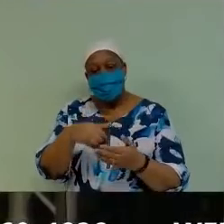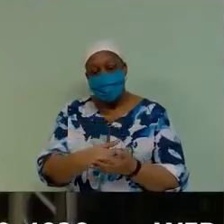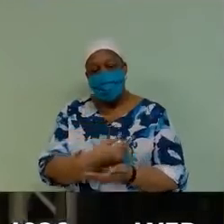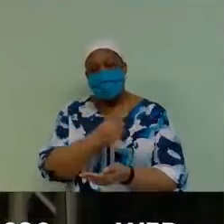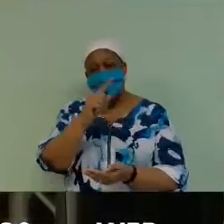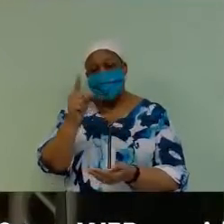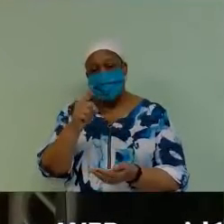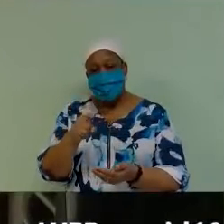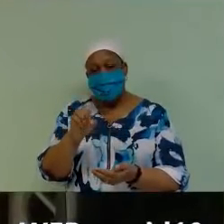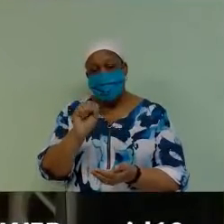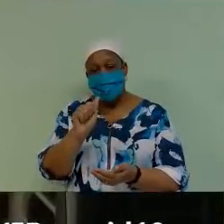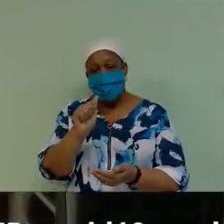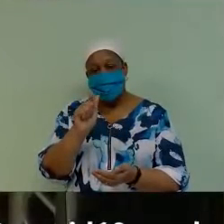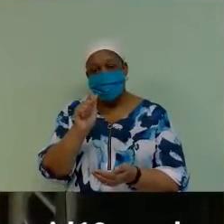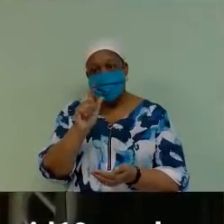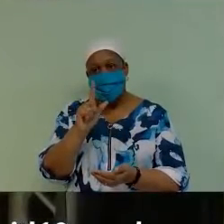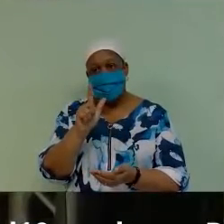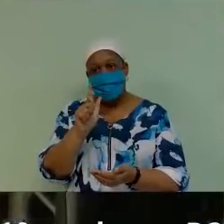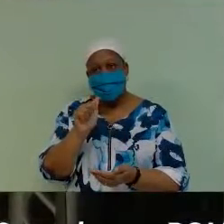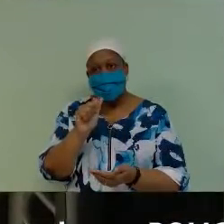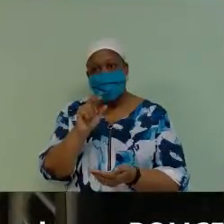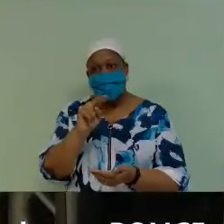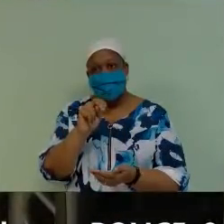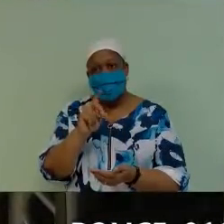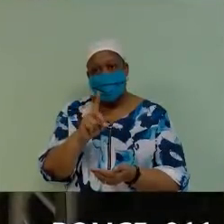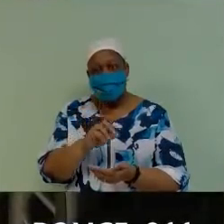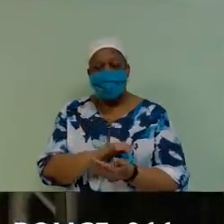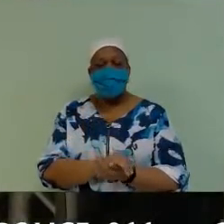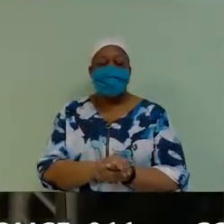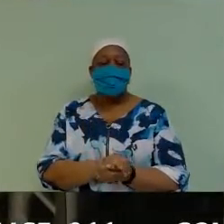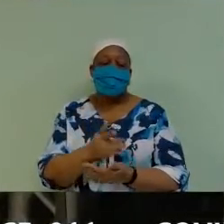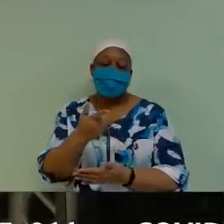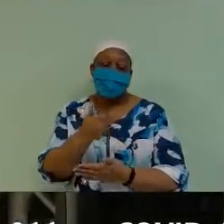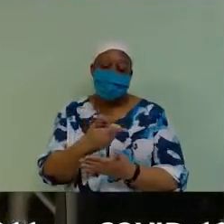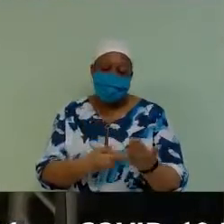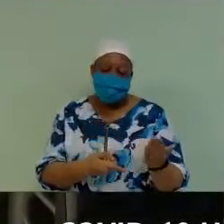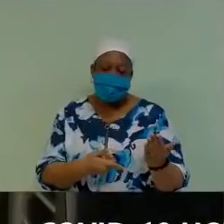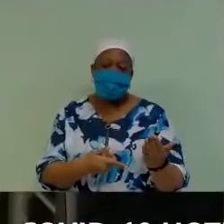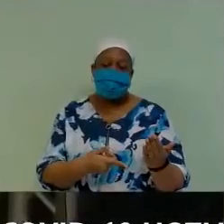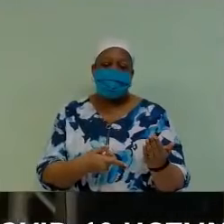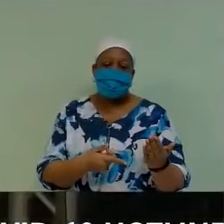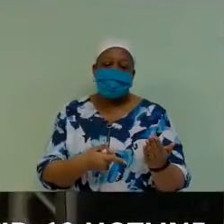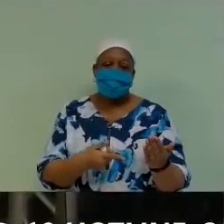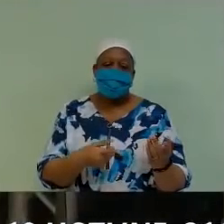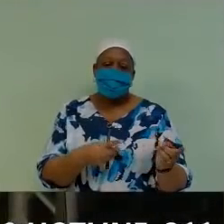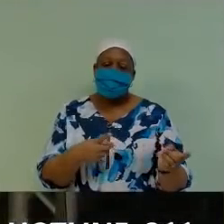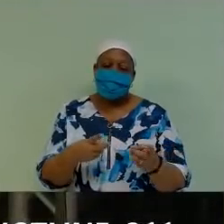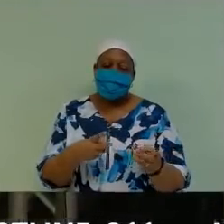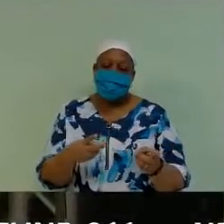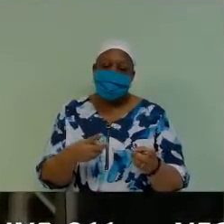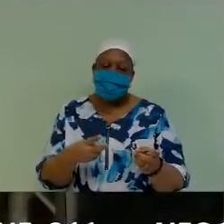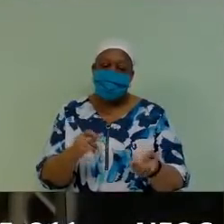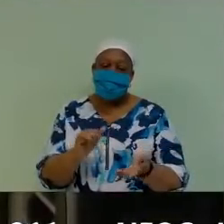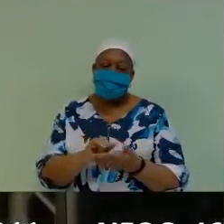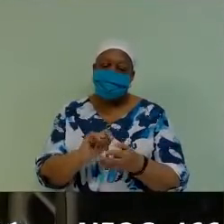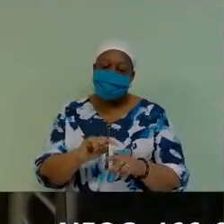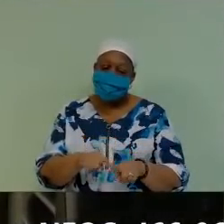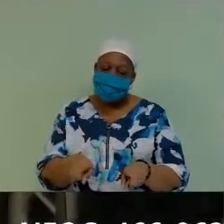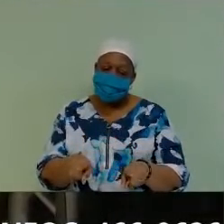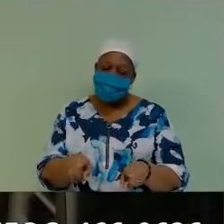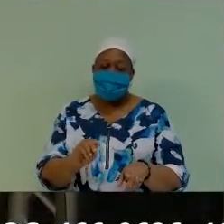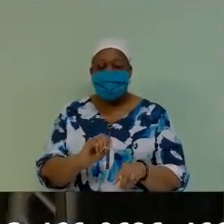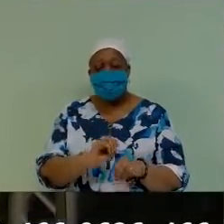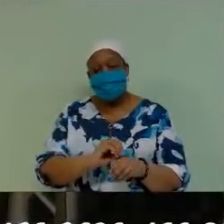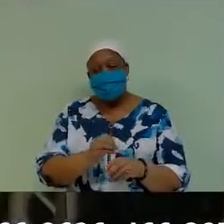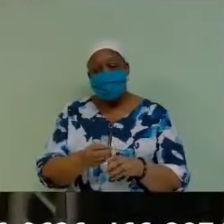I must mention a few points about what New Zealand did and then compare what we have done here, and we can see how